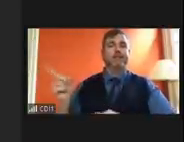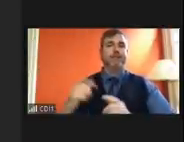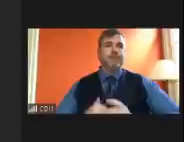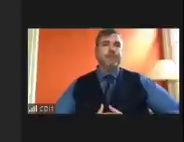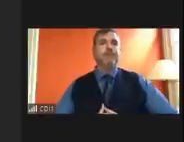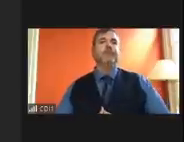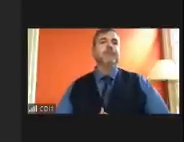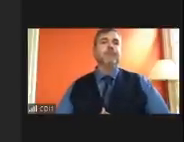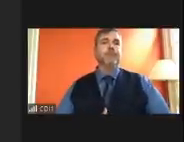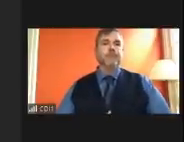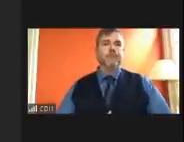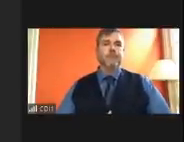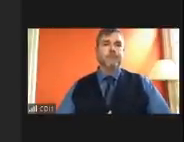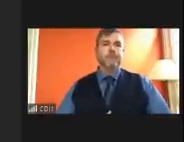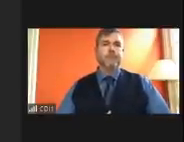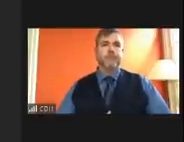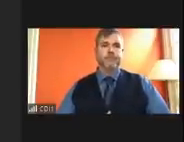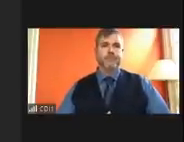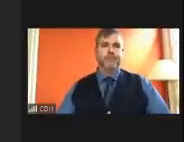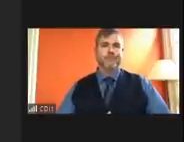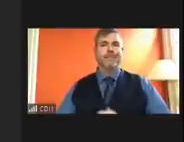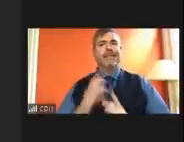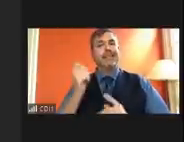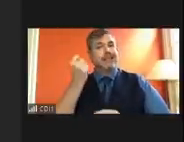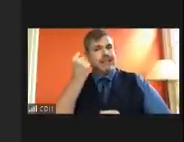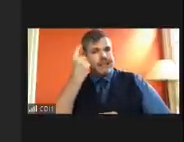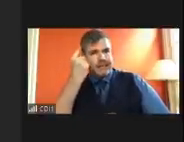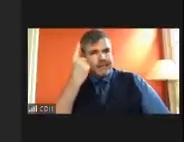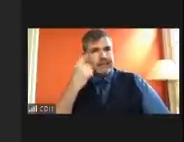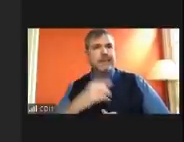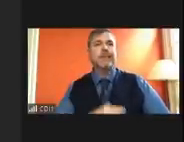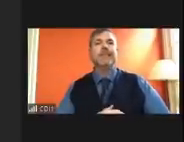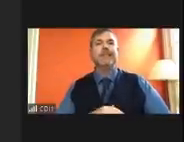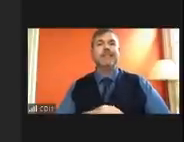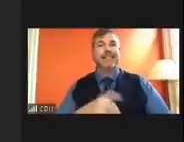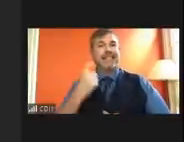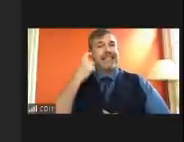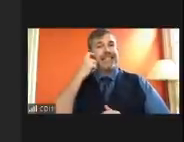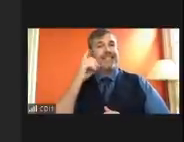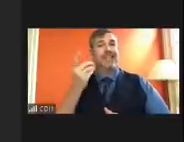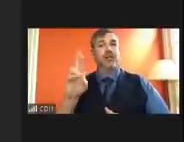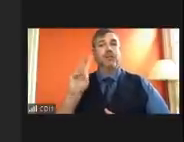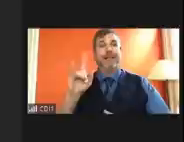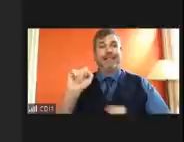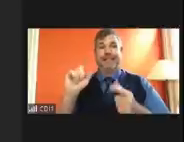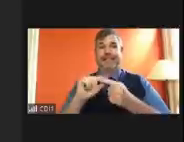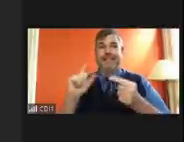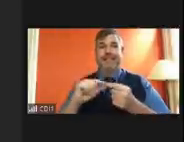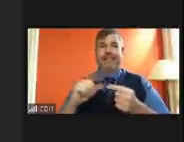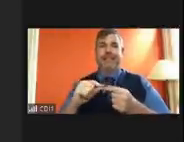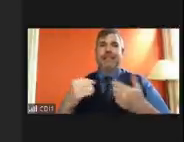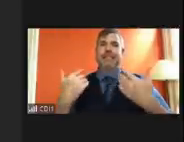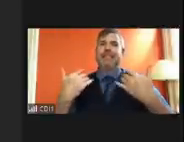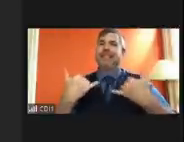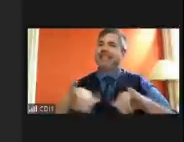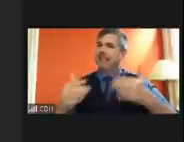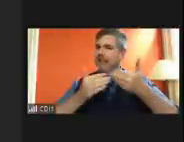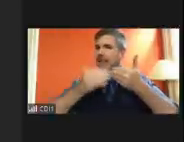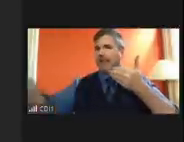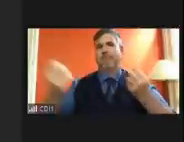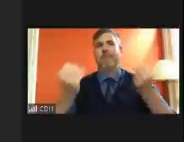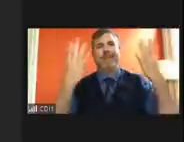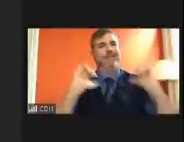However, as Dr. Willis mentioned, there's many challenges that lay ahead. And with the rise